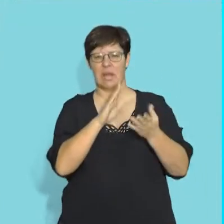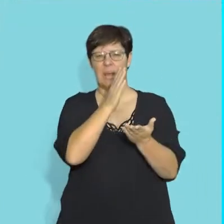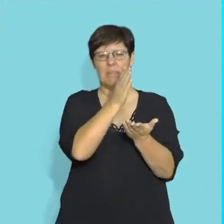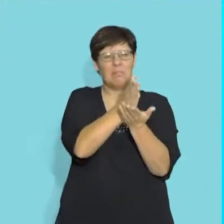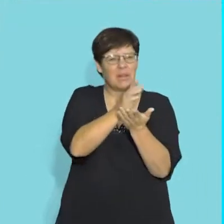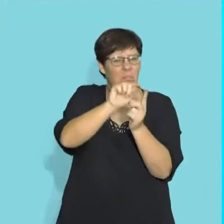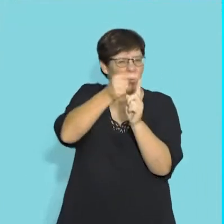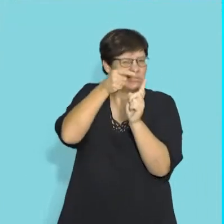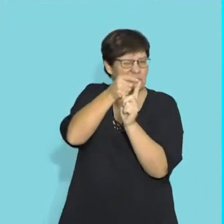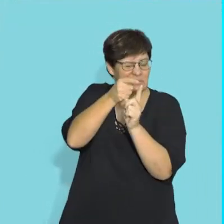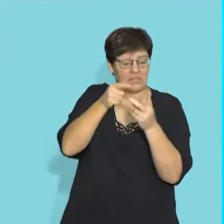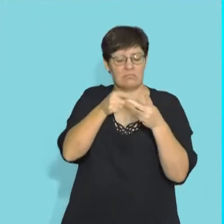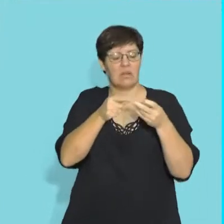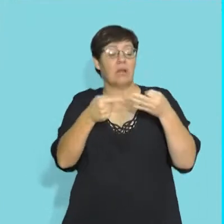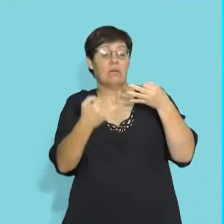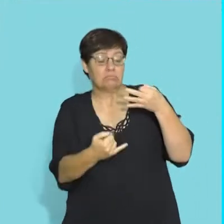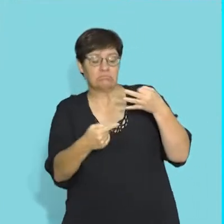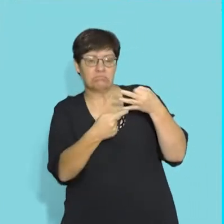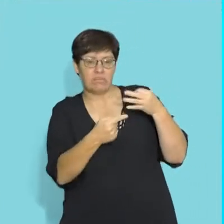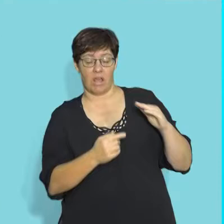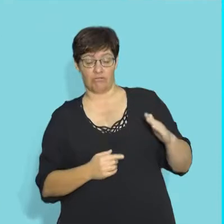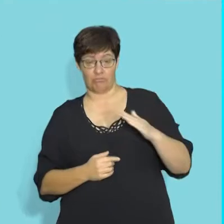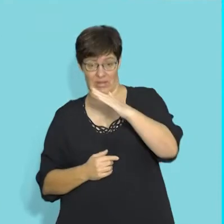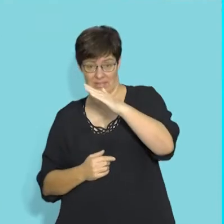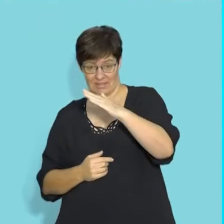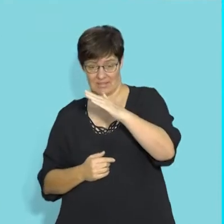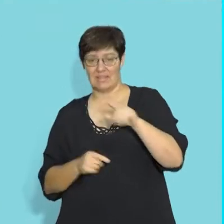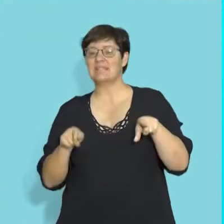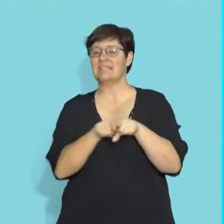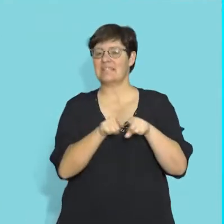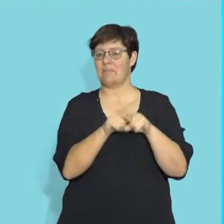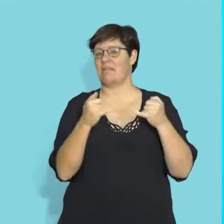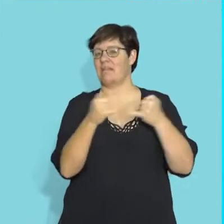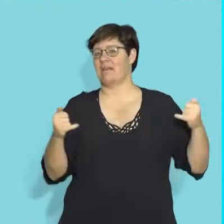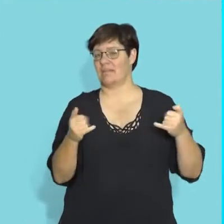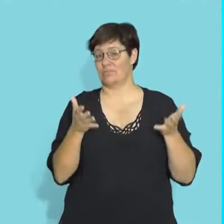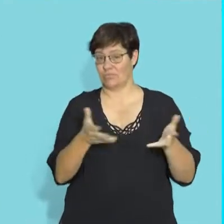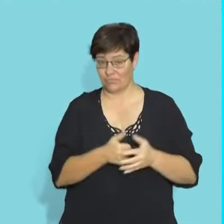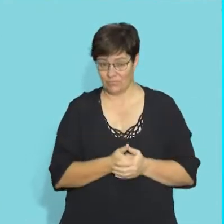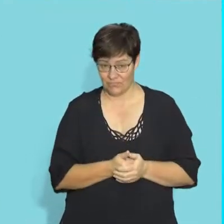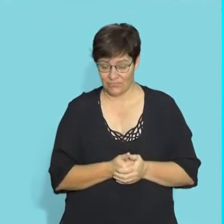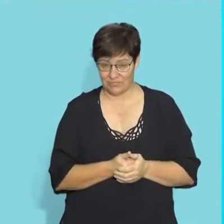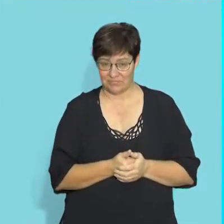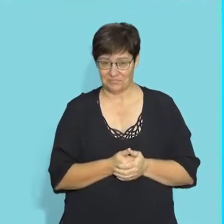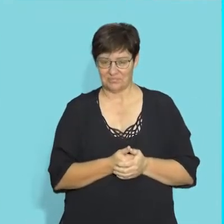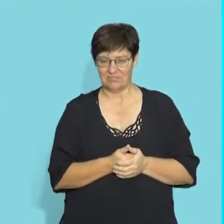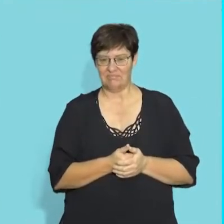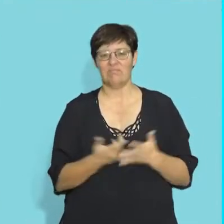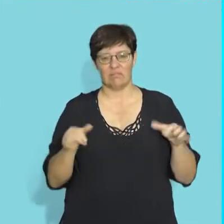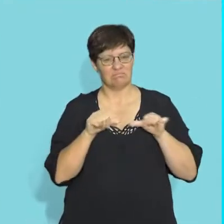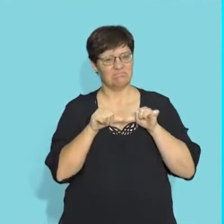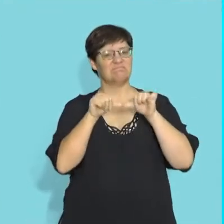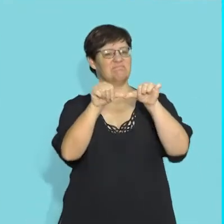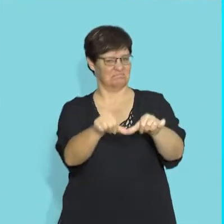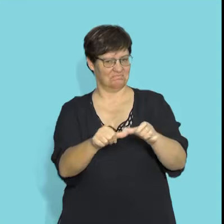midpoint, and today we're going to be talking about gradients and we're going to be talking about lines. So let's jump straight